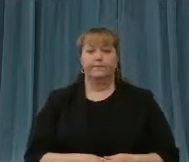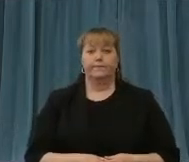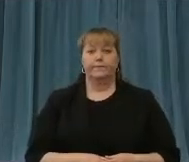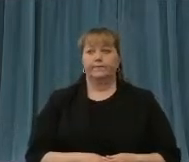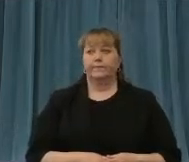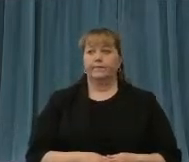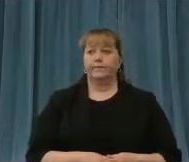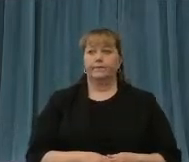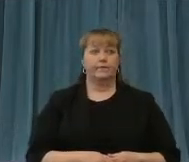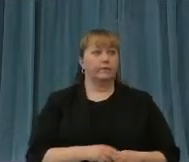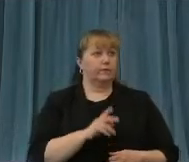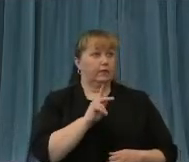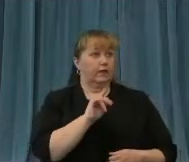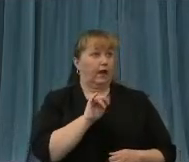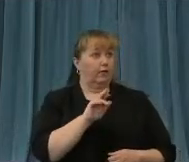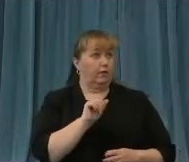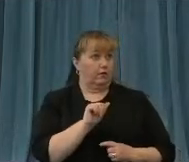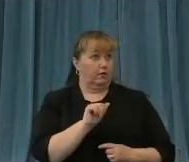Kyra, slide one.